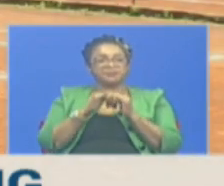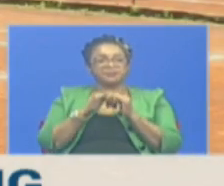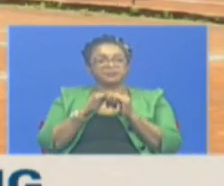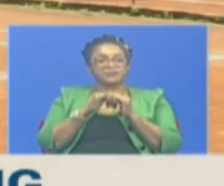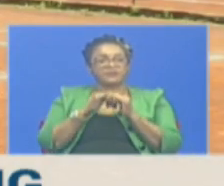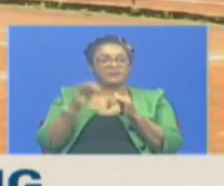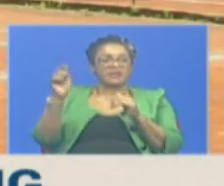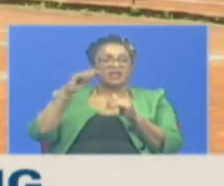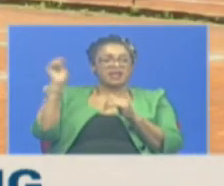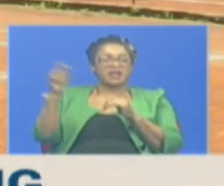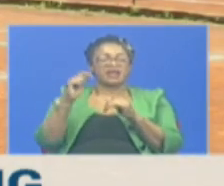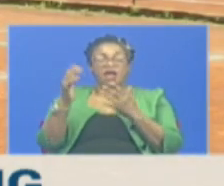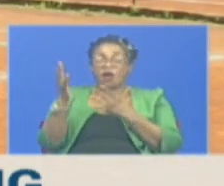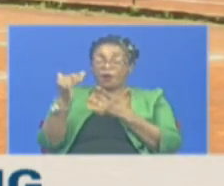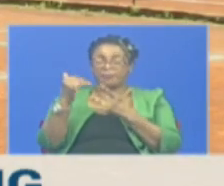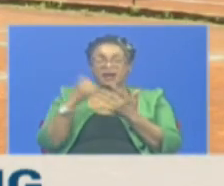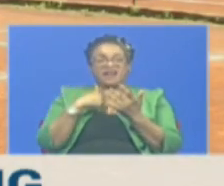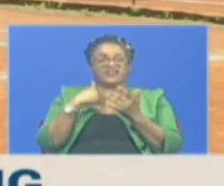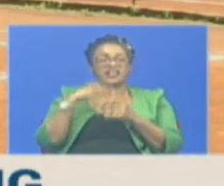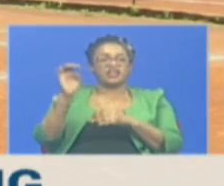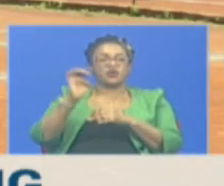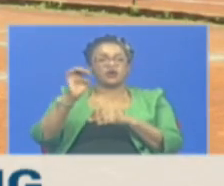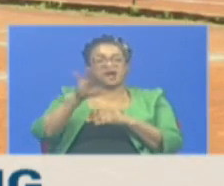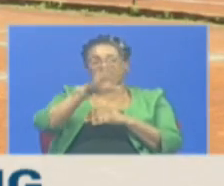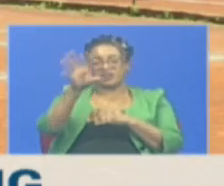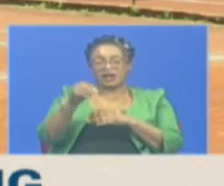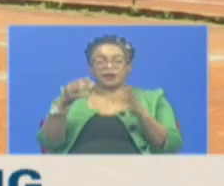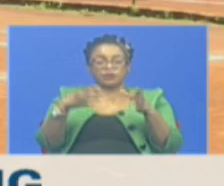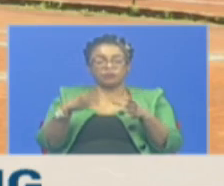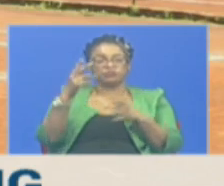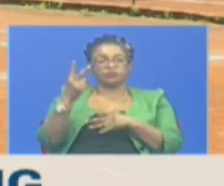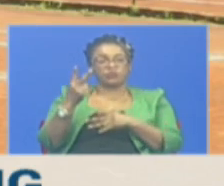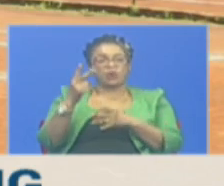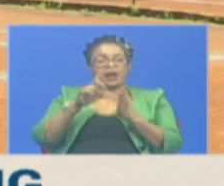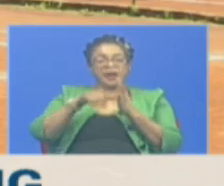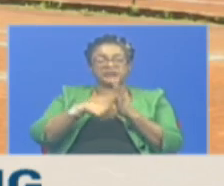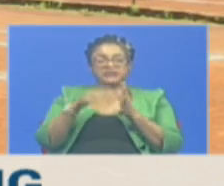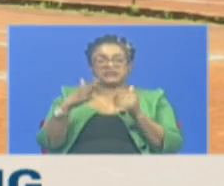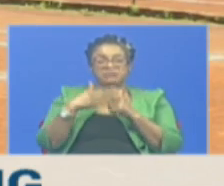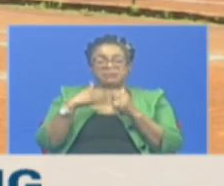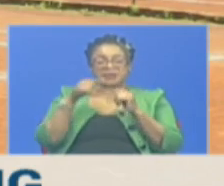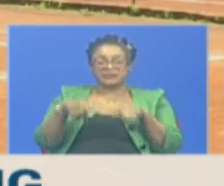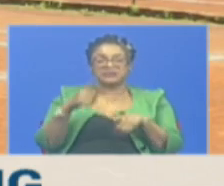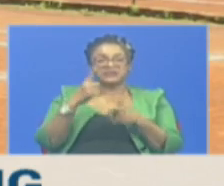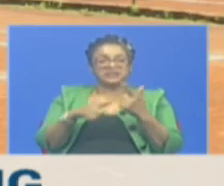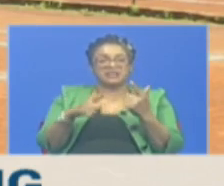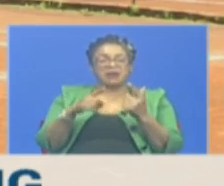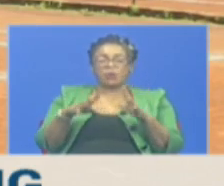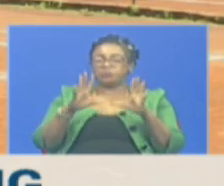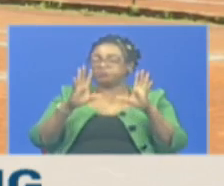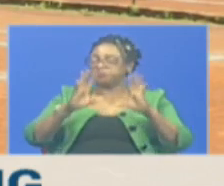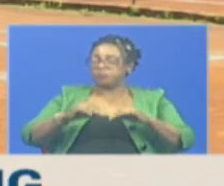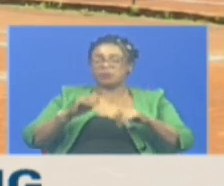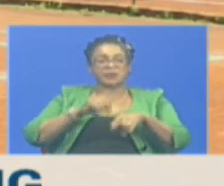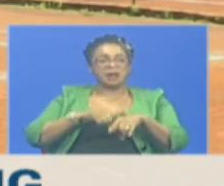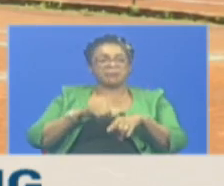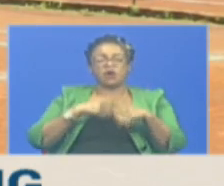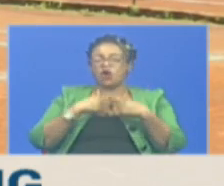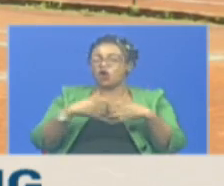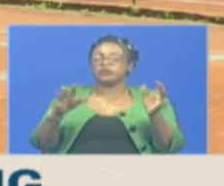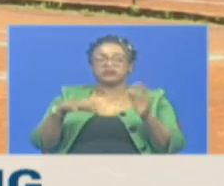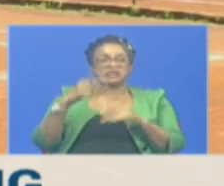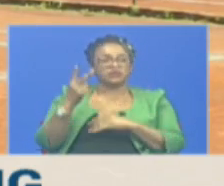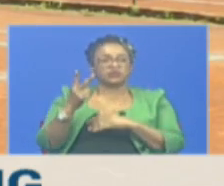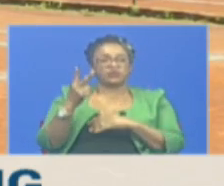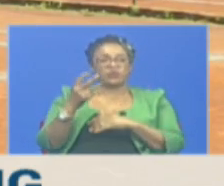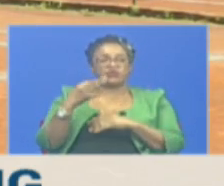Kenya's hope of featuring in the Euro and Africa Group 2 tournament later in September this year was, however, shattered after they lost two of their decisive rubbers